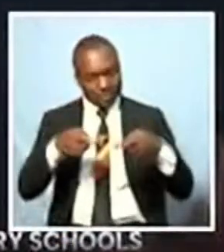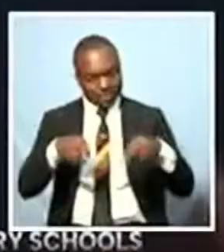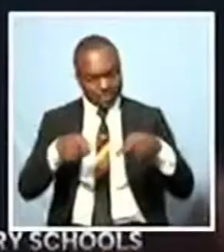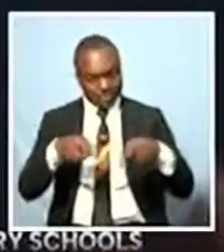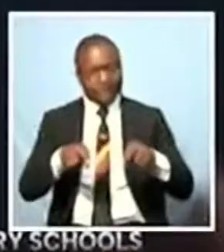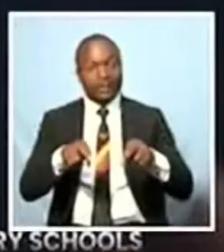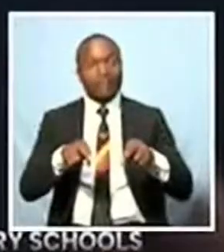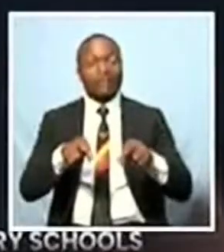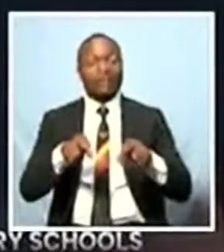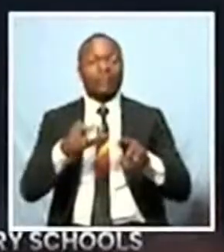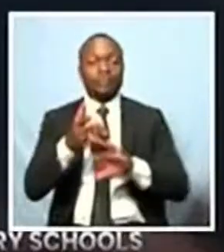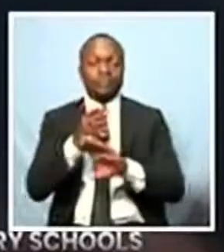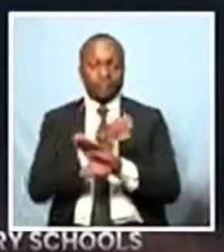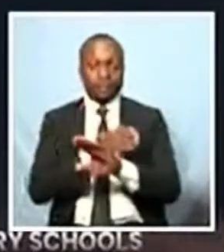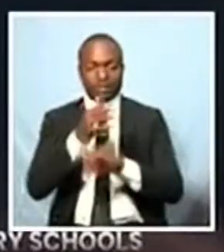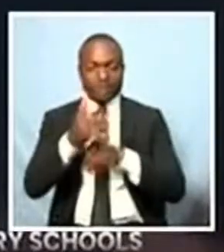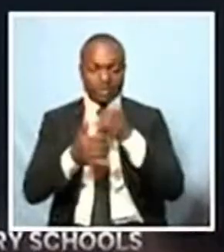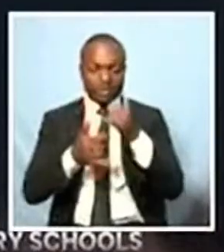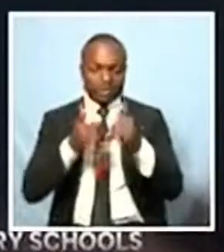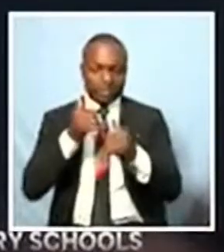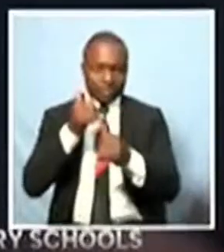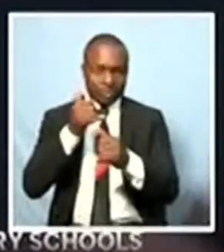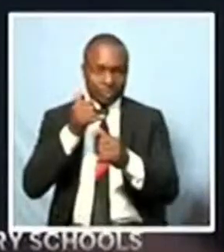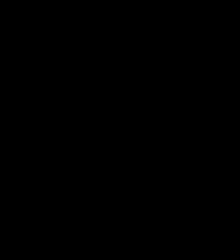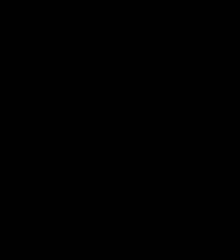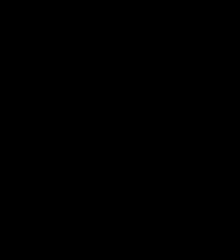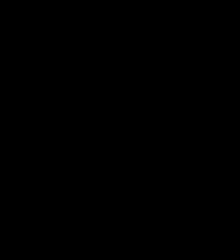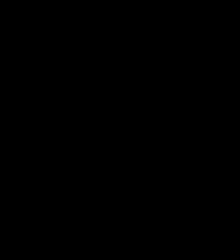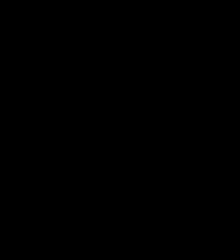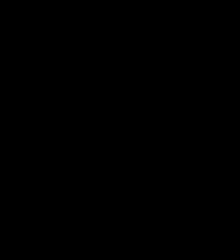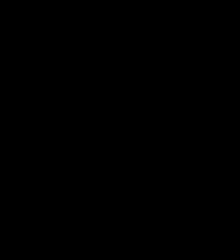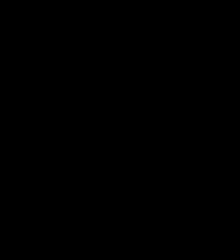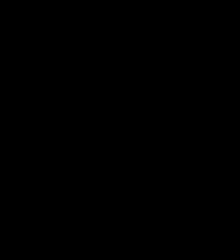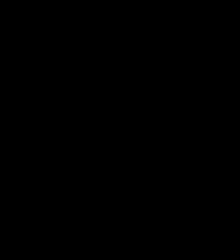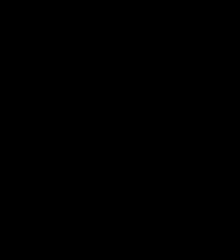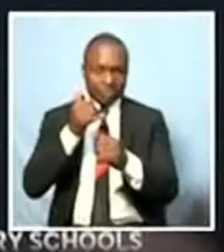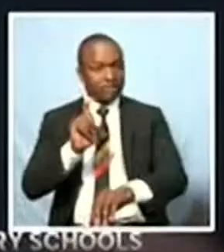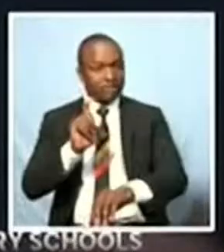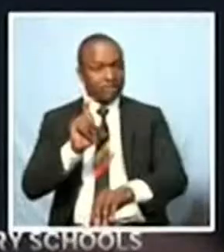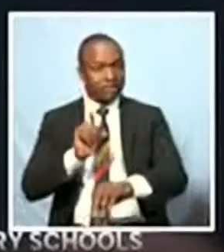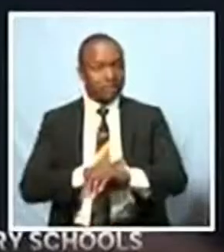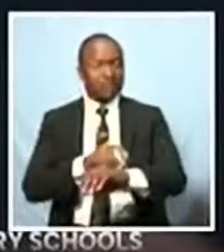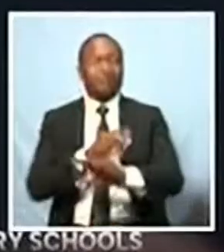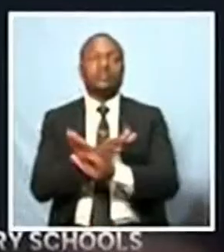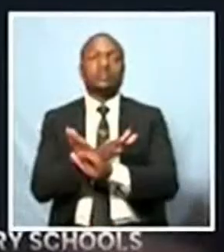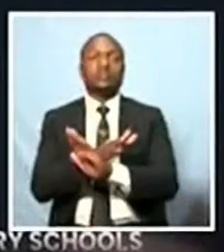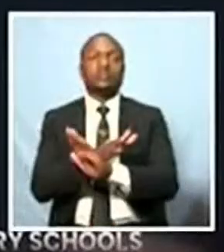before the year 2020. Zambia was